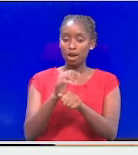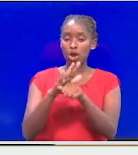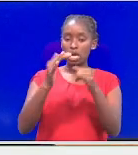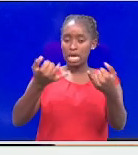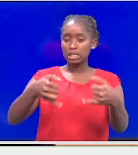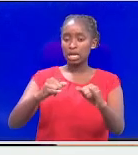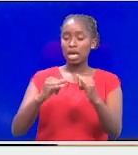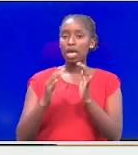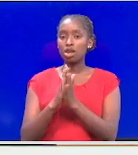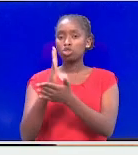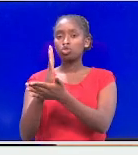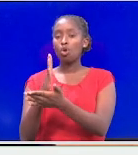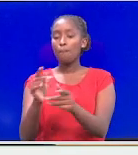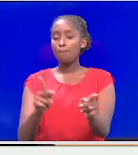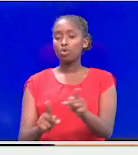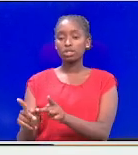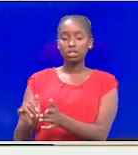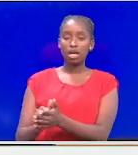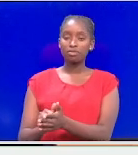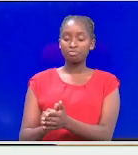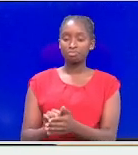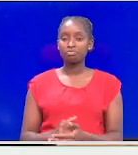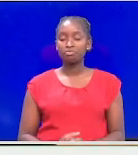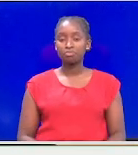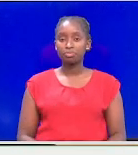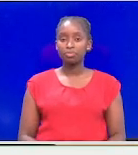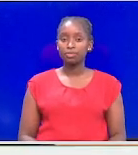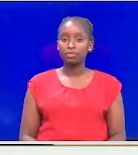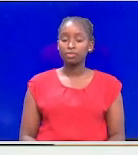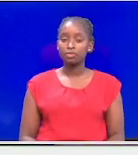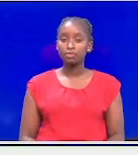halt the process. Moige William for TV 47 at Parliament Buildings, Nairobi.